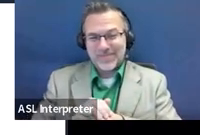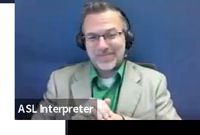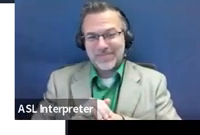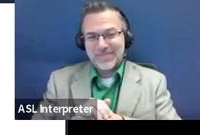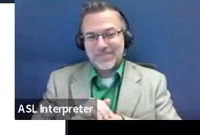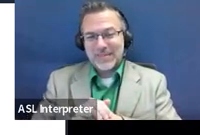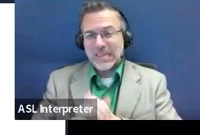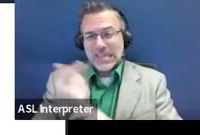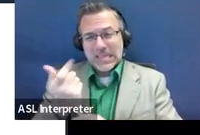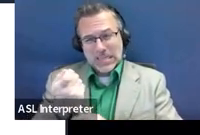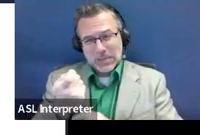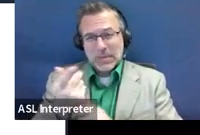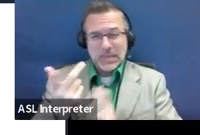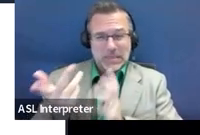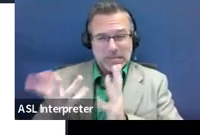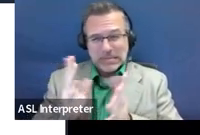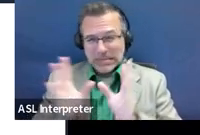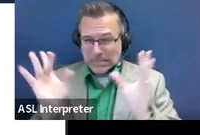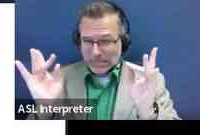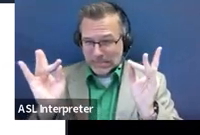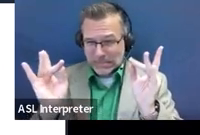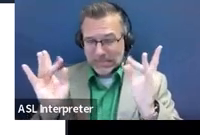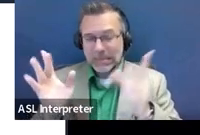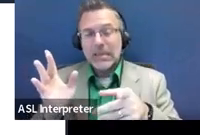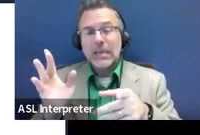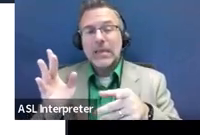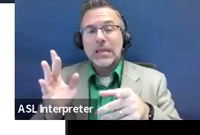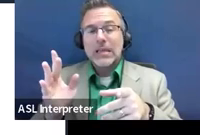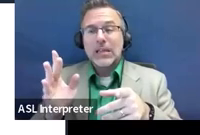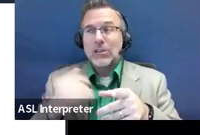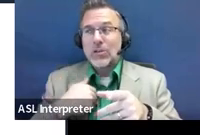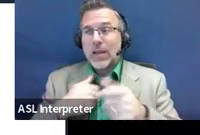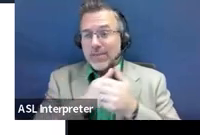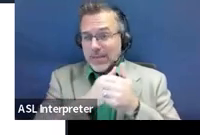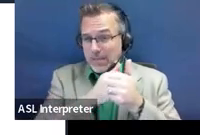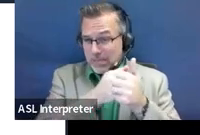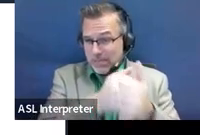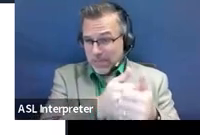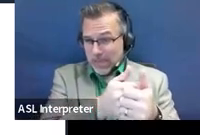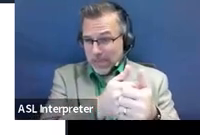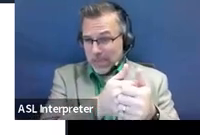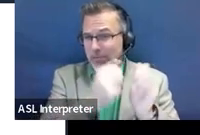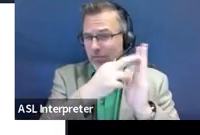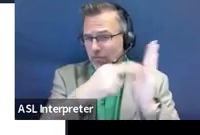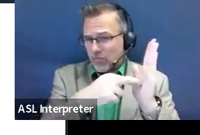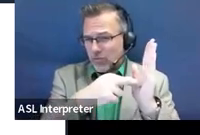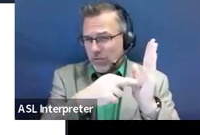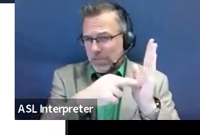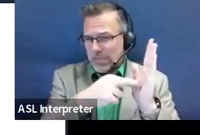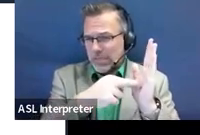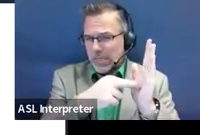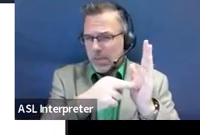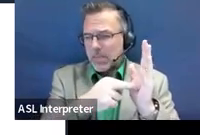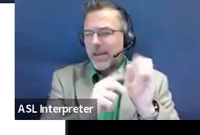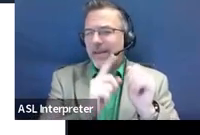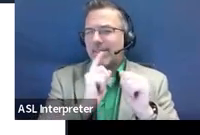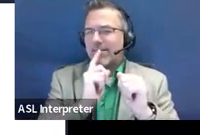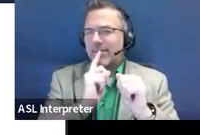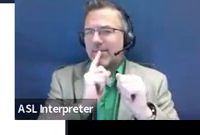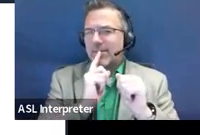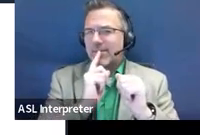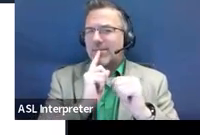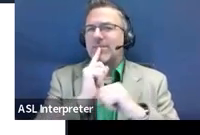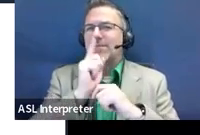It's a very tricky document because there's compliance, but it's so individualized as far